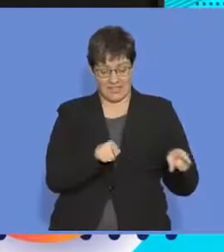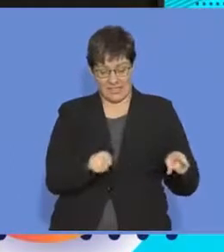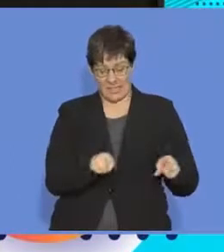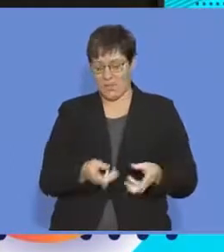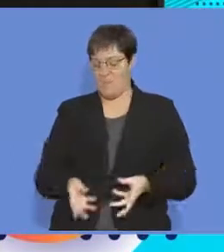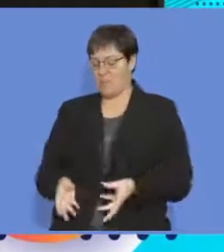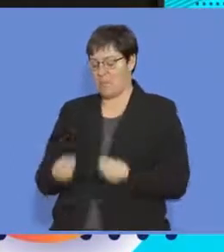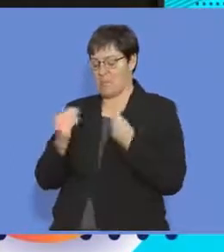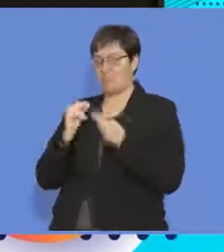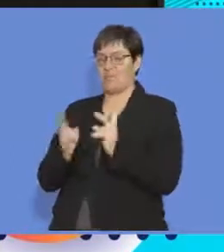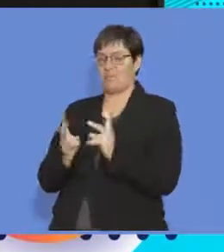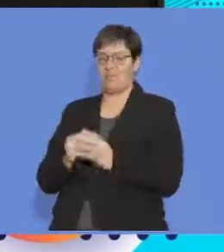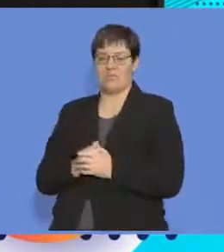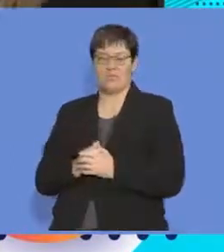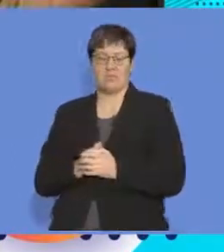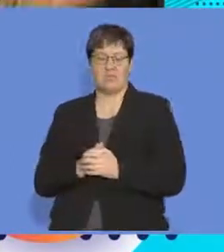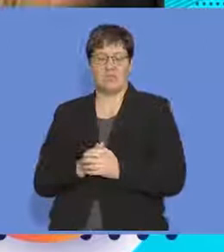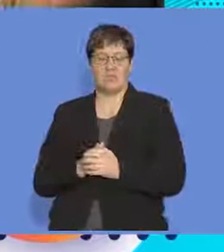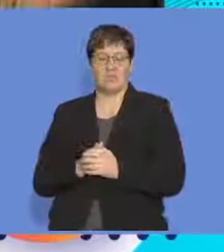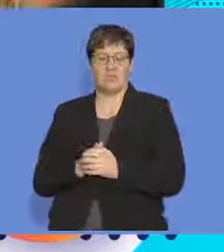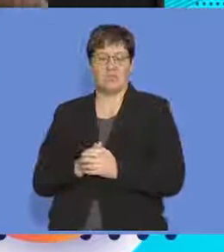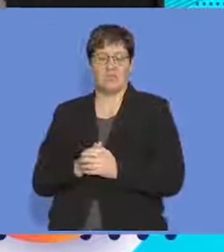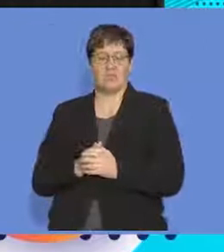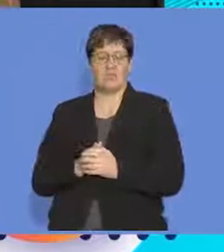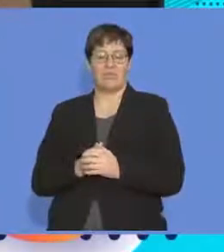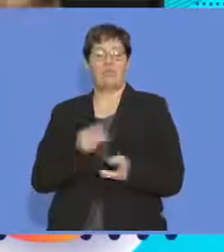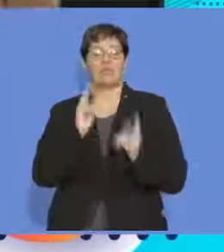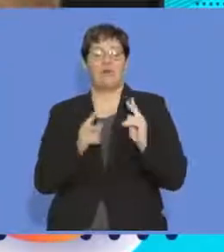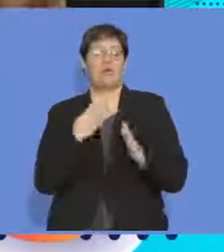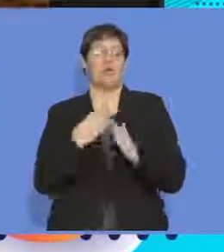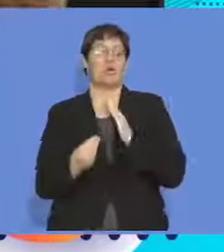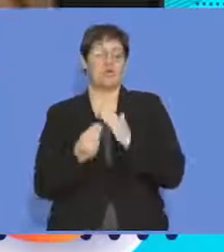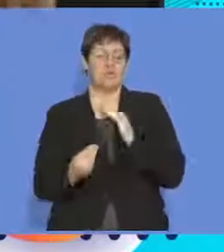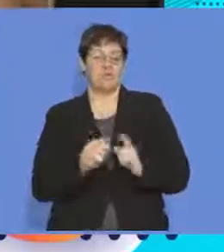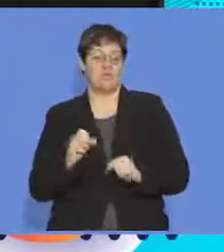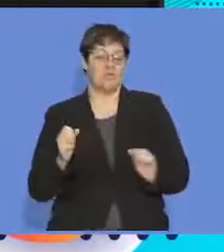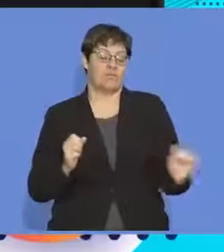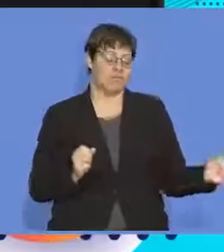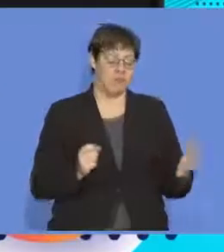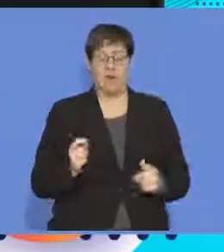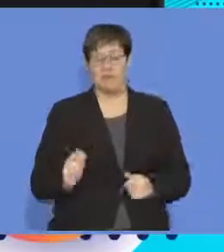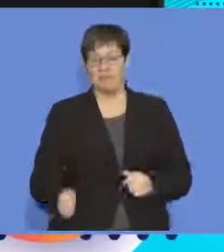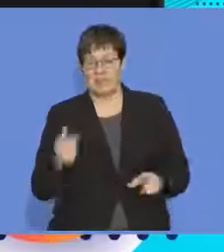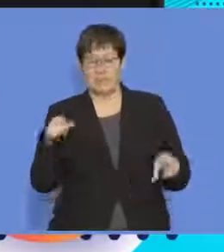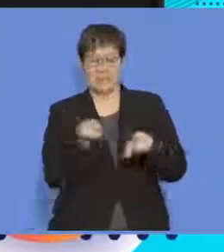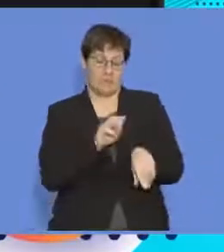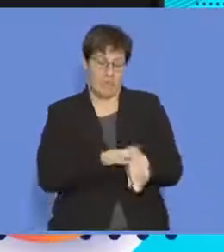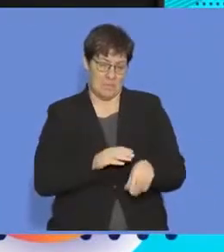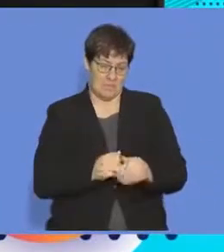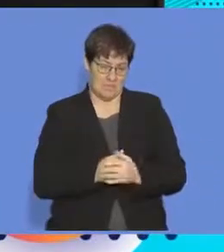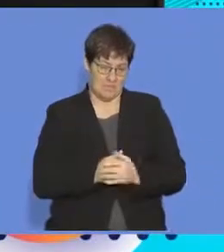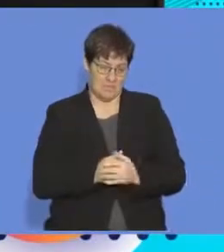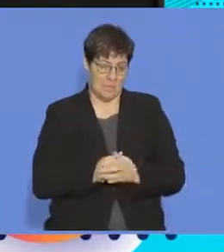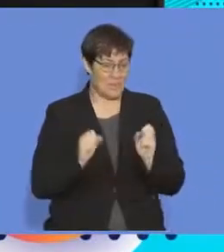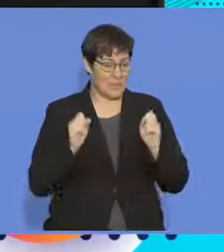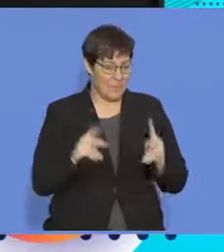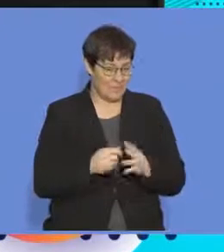multiply the 2 and we get 12. Those are 12 possible outcomes if we roll a die and a coin